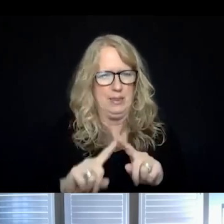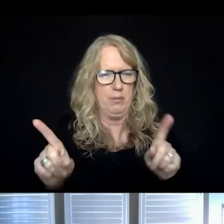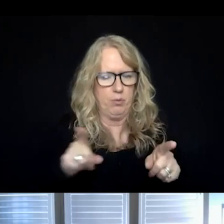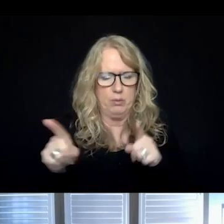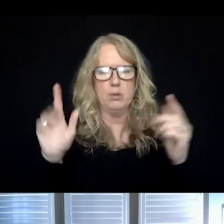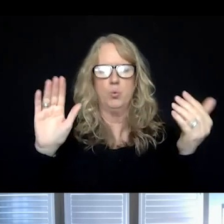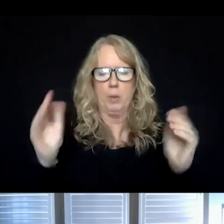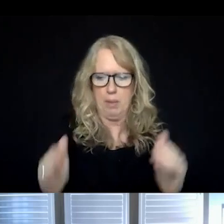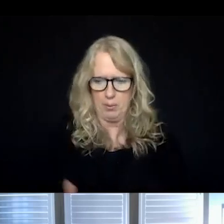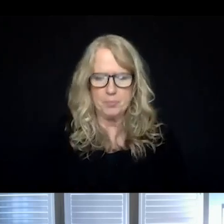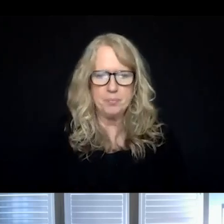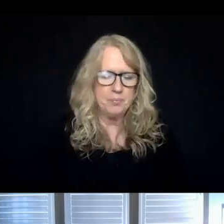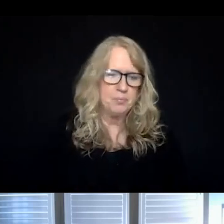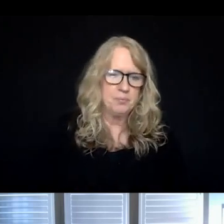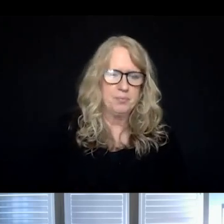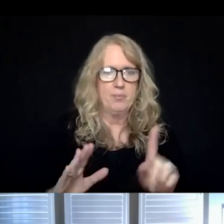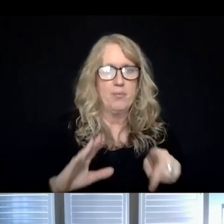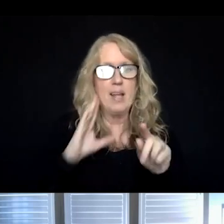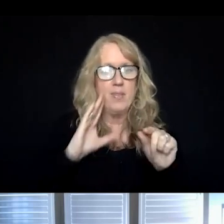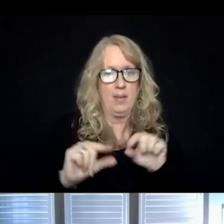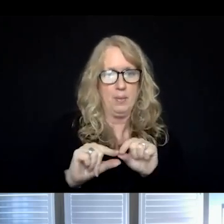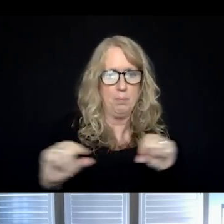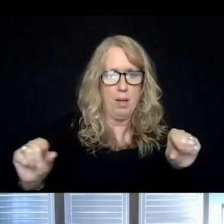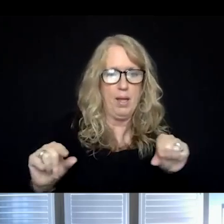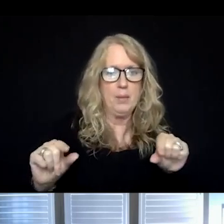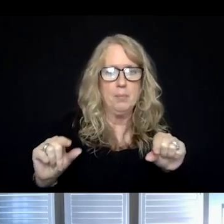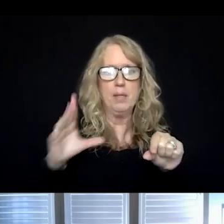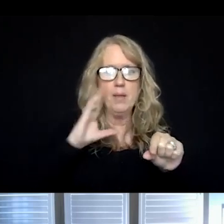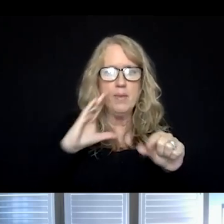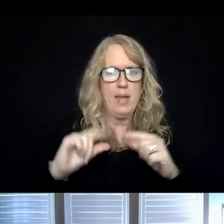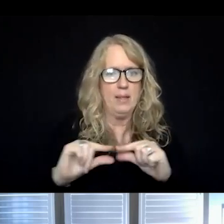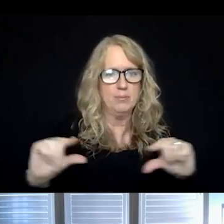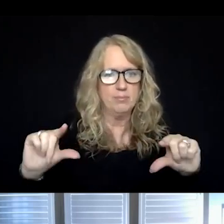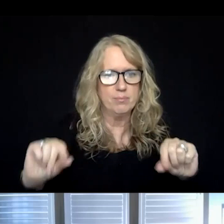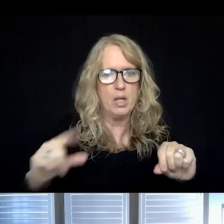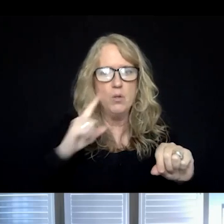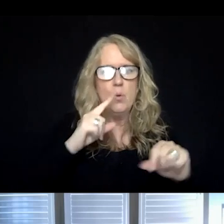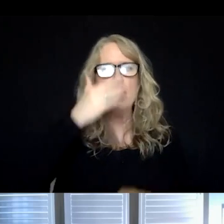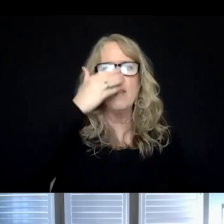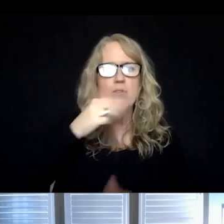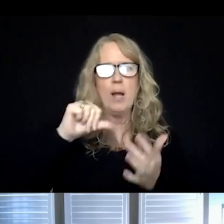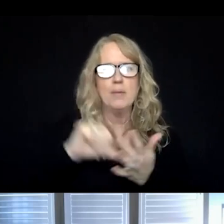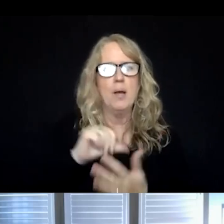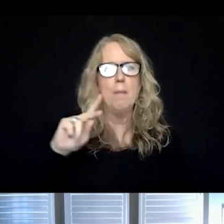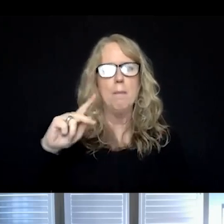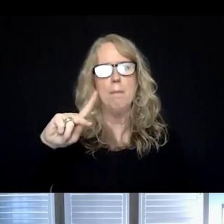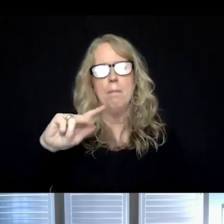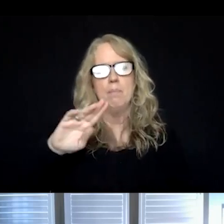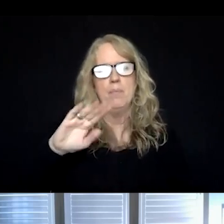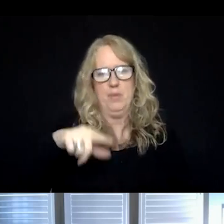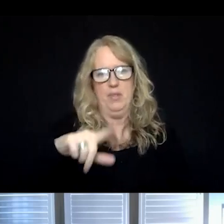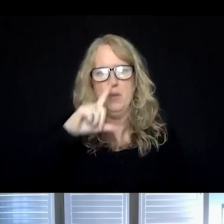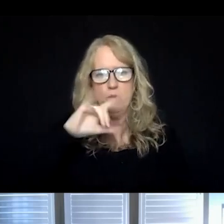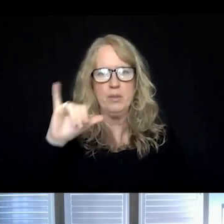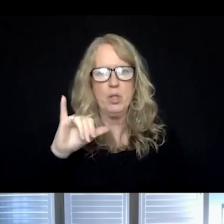compare. And that at the bottom of the page there is a screenshot of what the front page of the bill looks like, so you can identify it